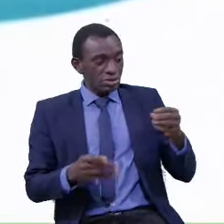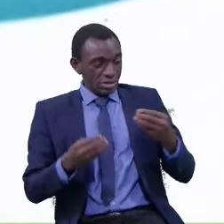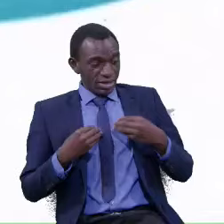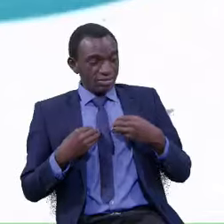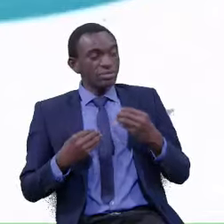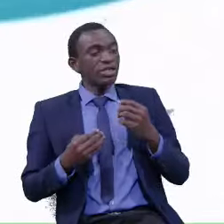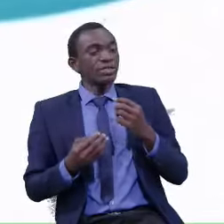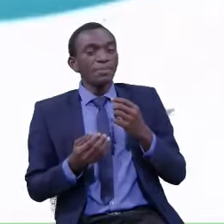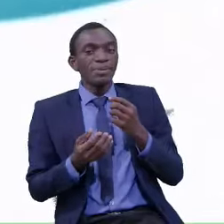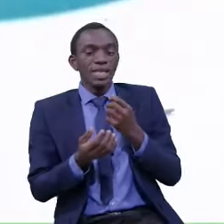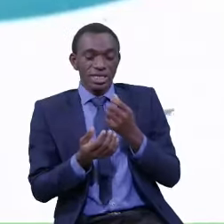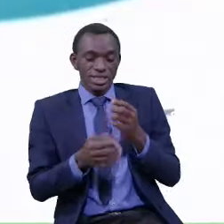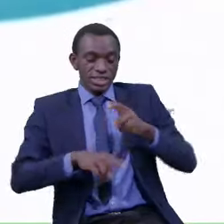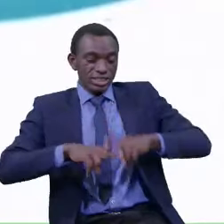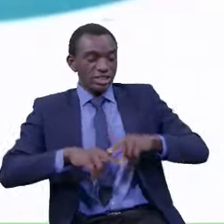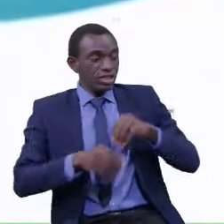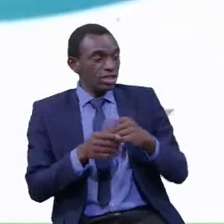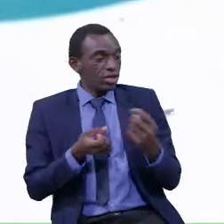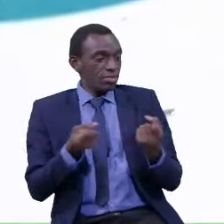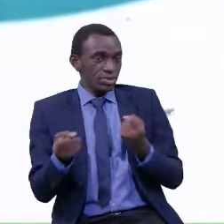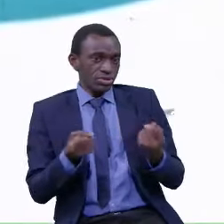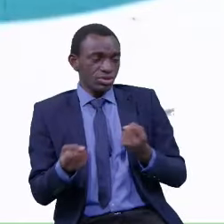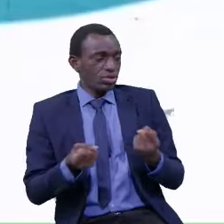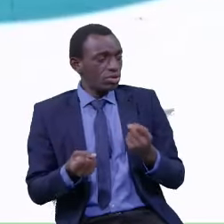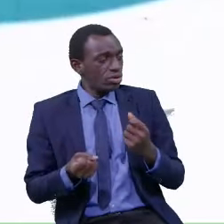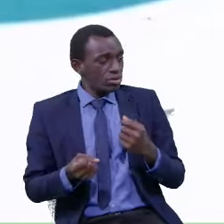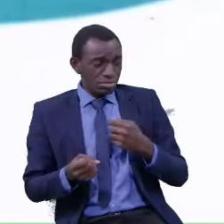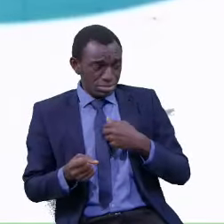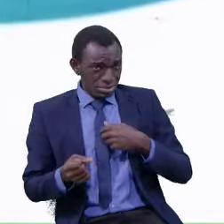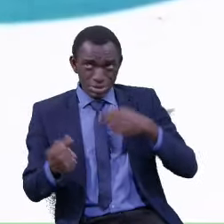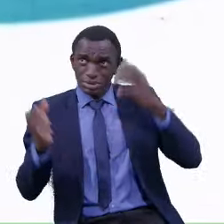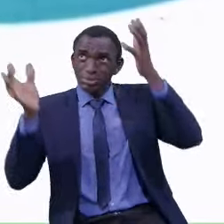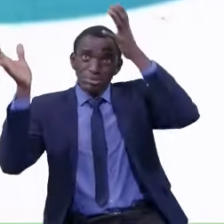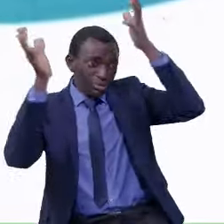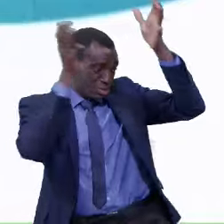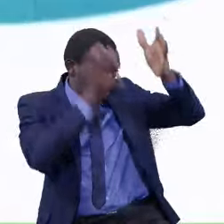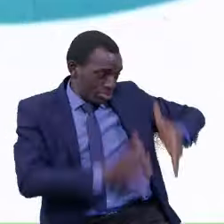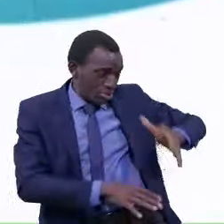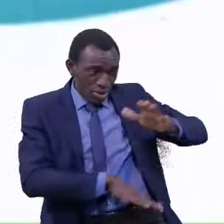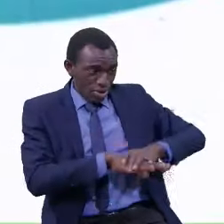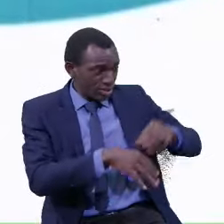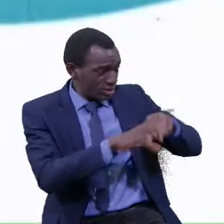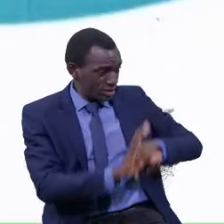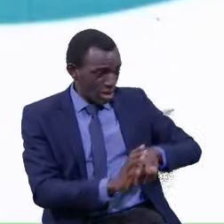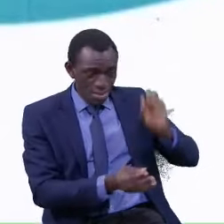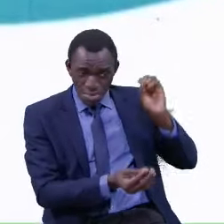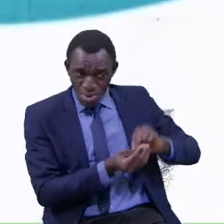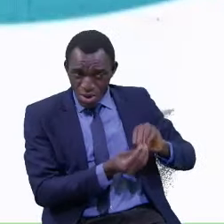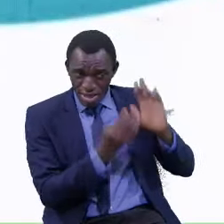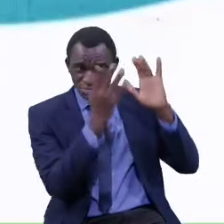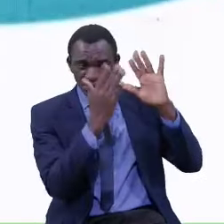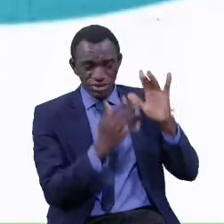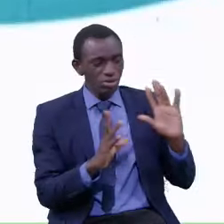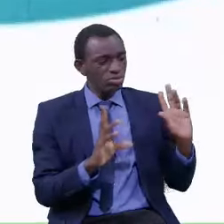glory, in the vehicle. And should I expect more? Should I take your offer for